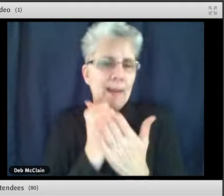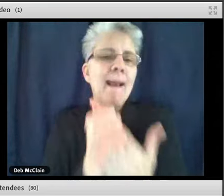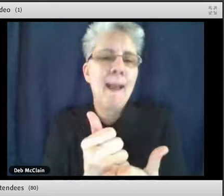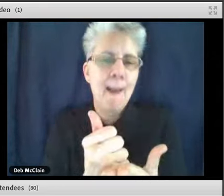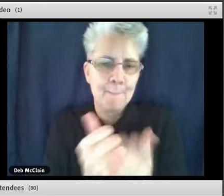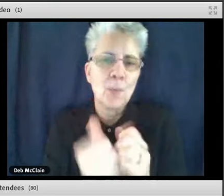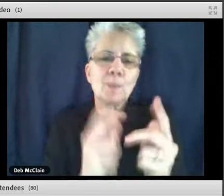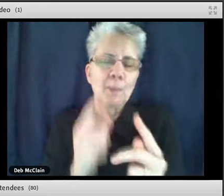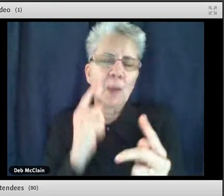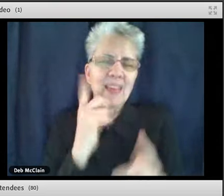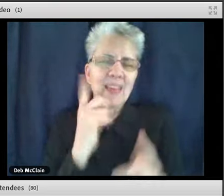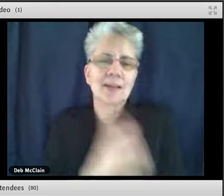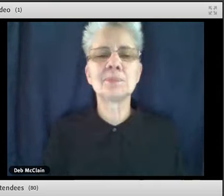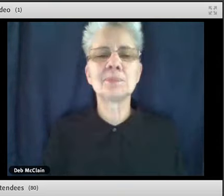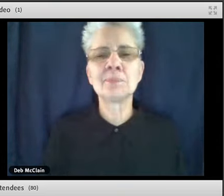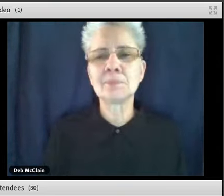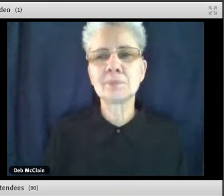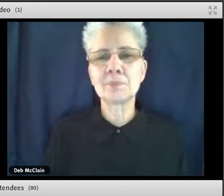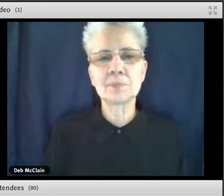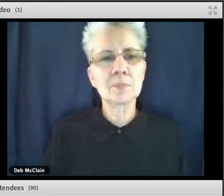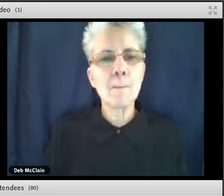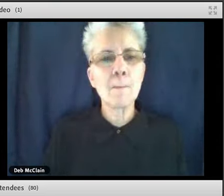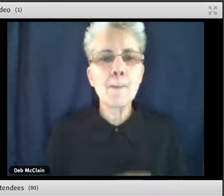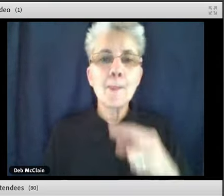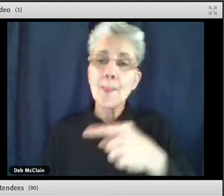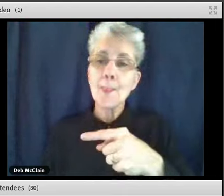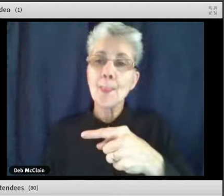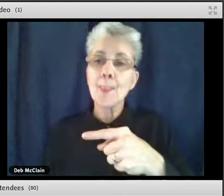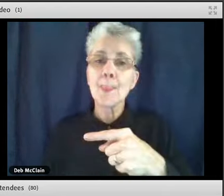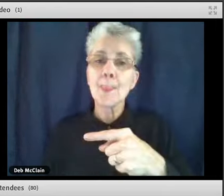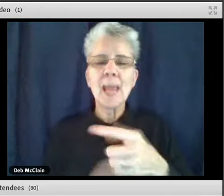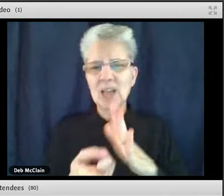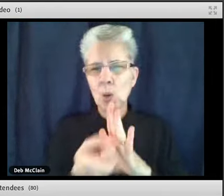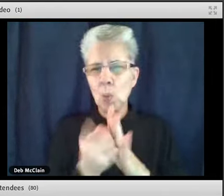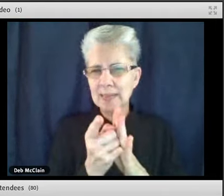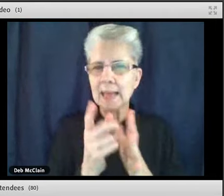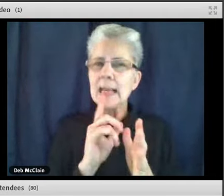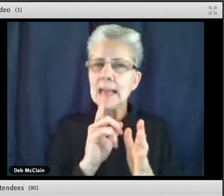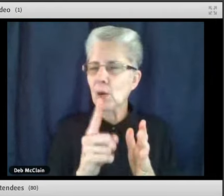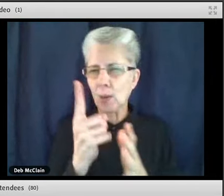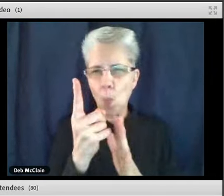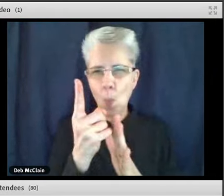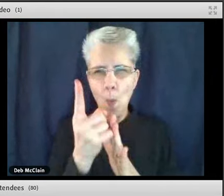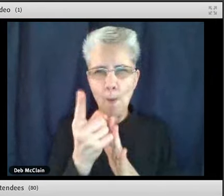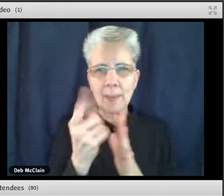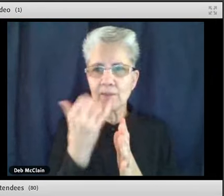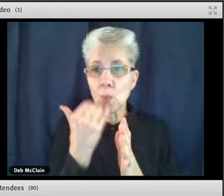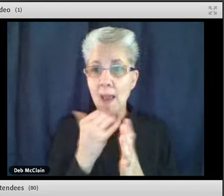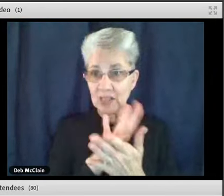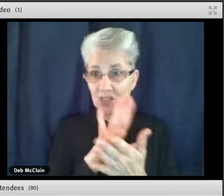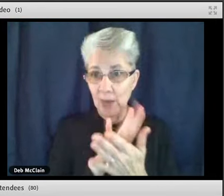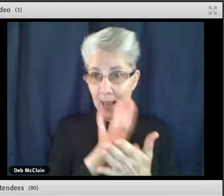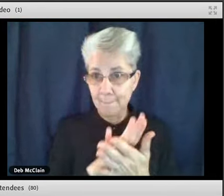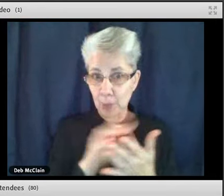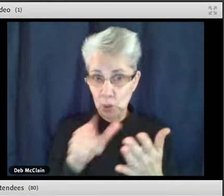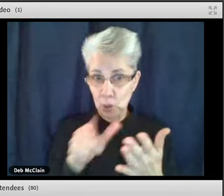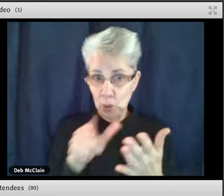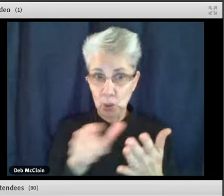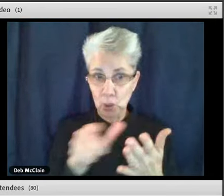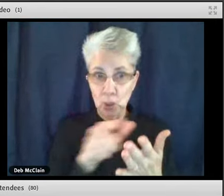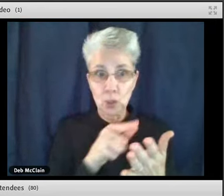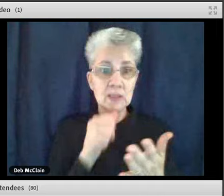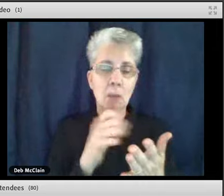sources. But what I want you to do, if you have a scratch sheet of paper, draw a line down the middle. And this is the exercise you can do